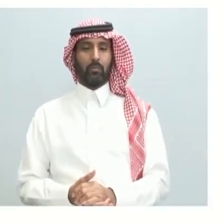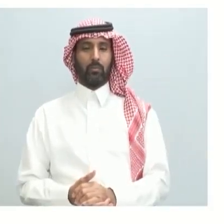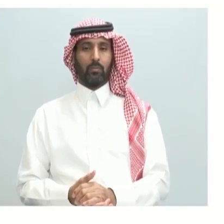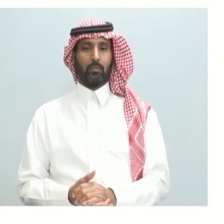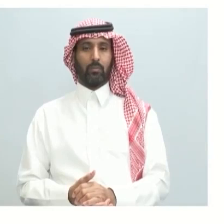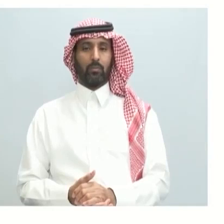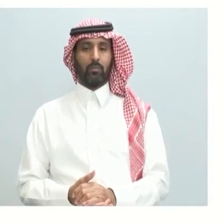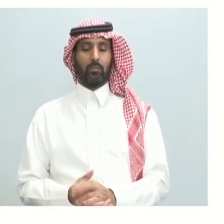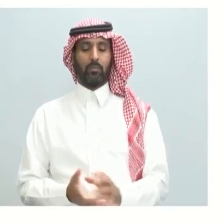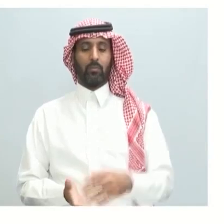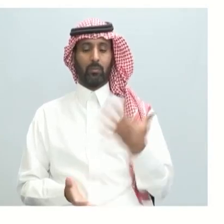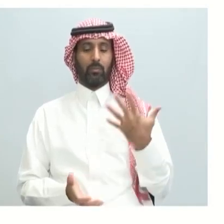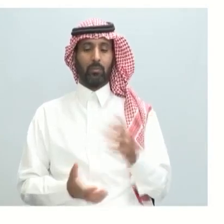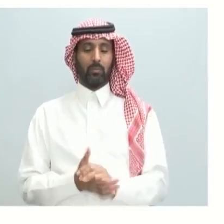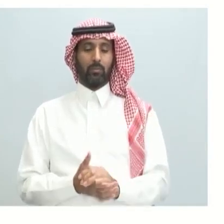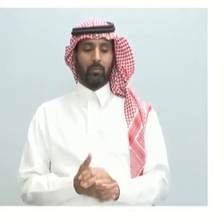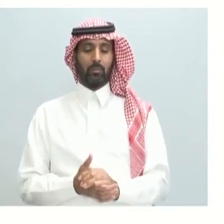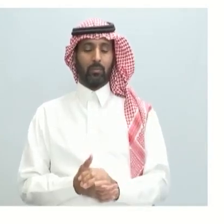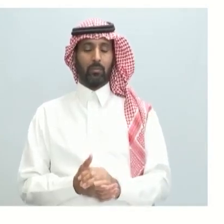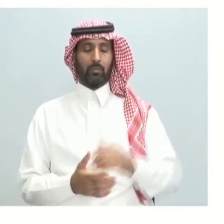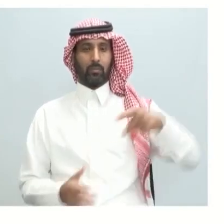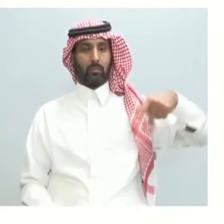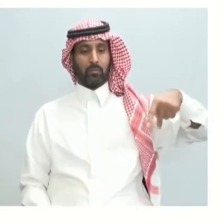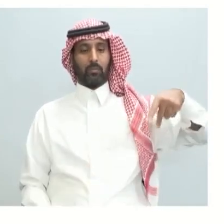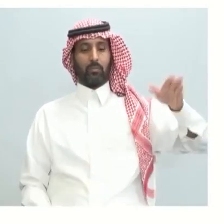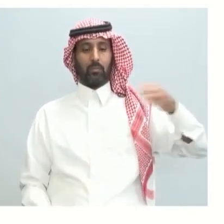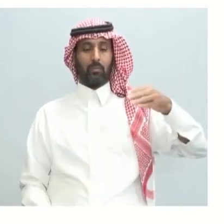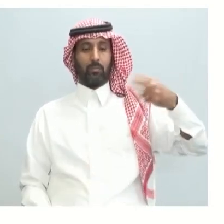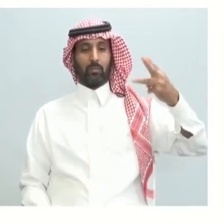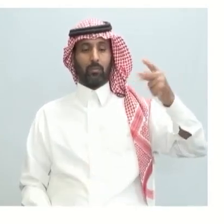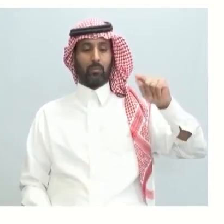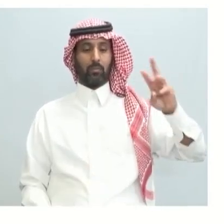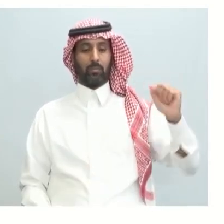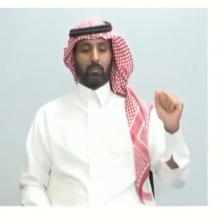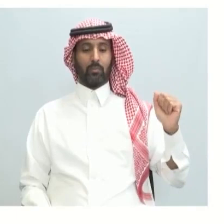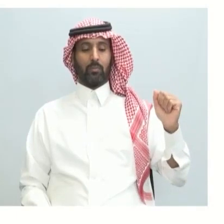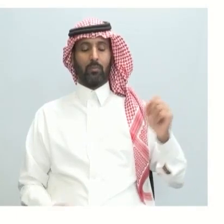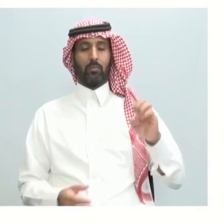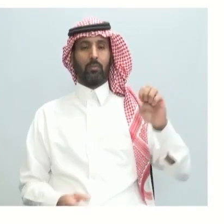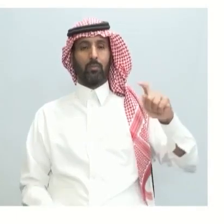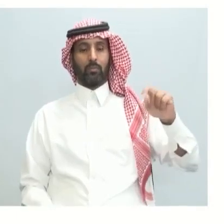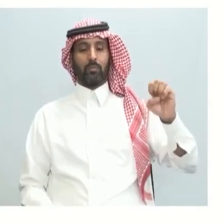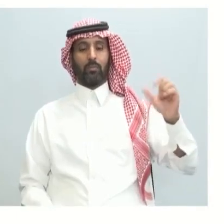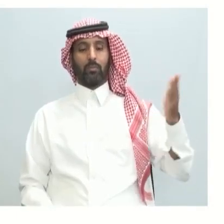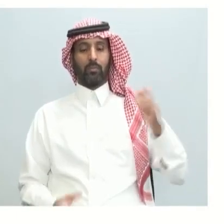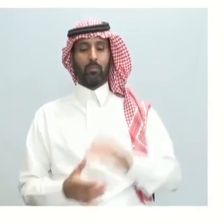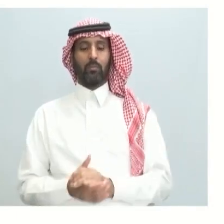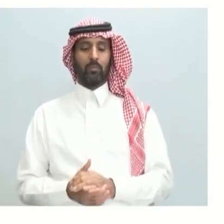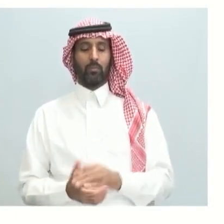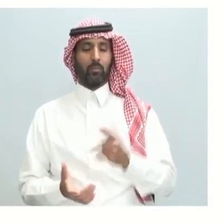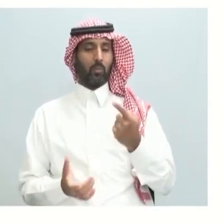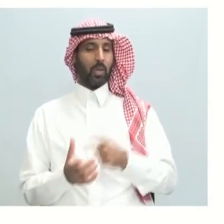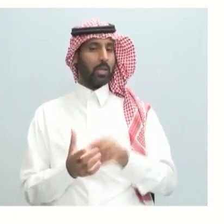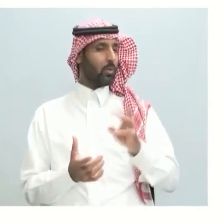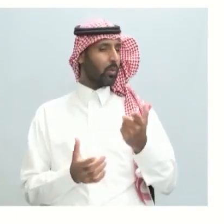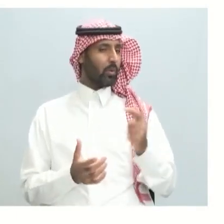S-O-R-R-O-W. Number five, P, then we have two letters missing. E-N-T, then we have one